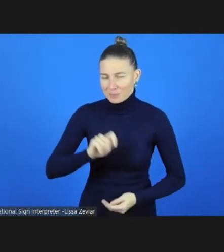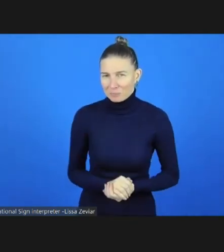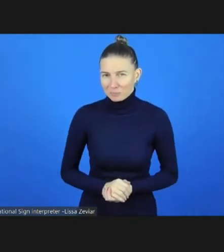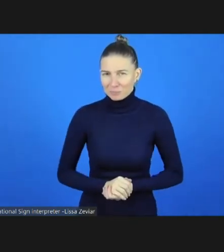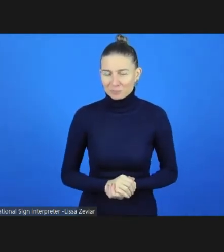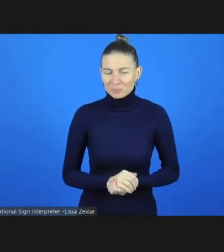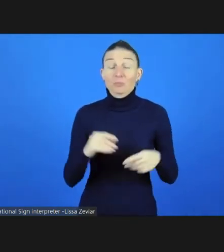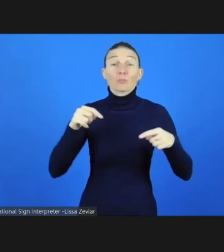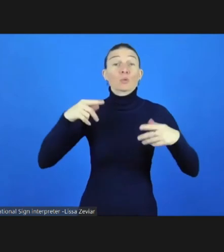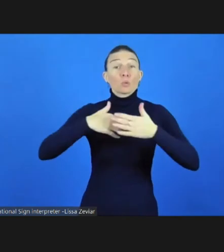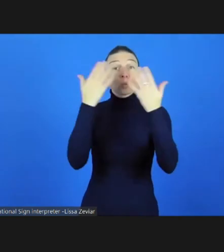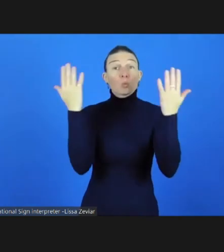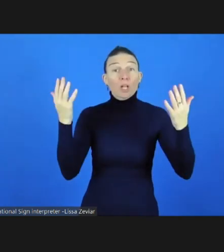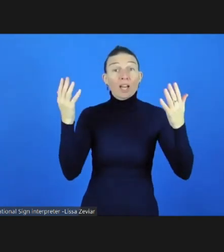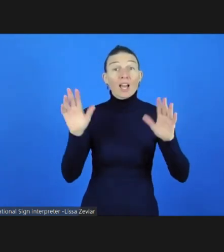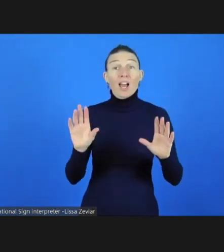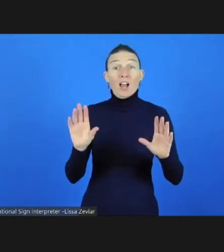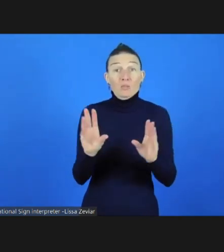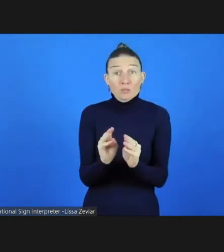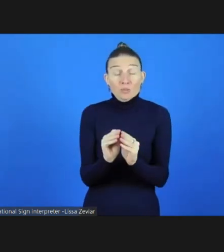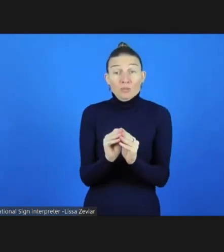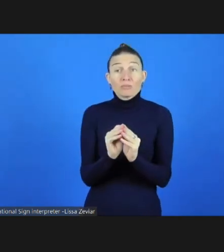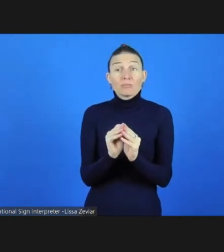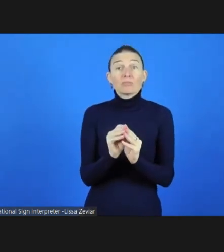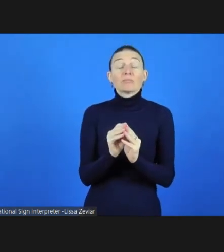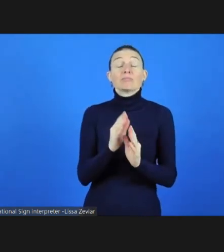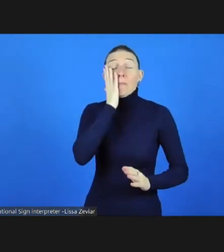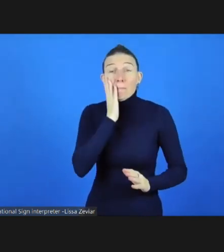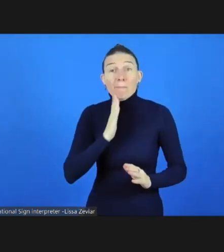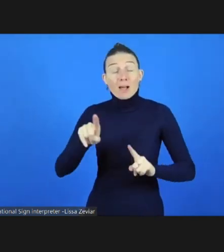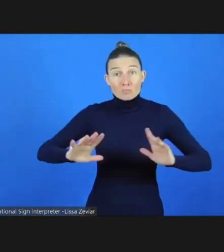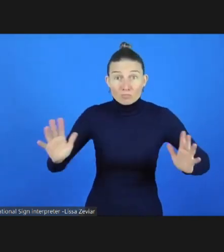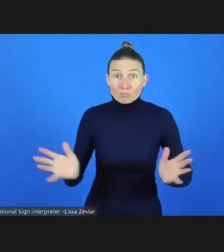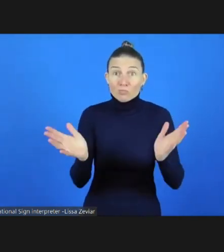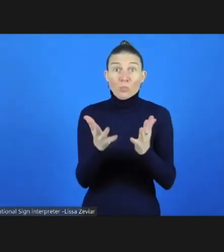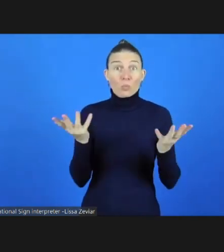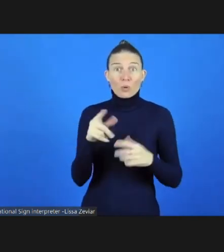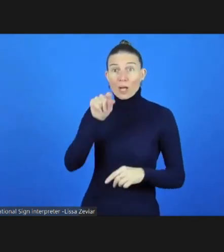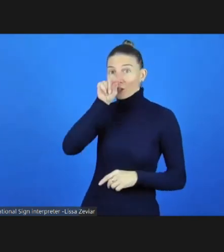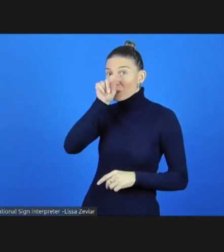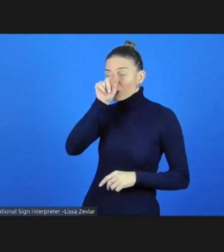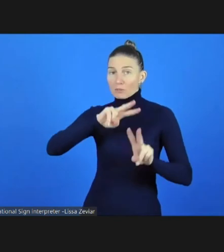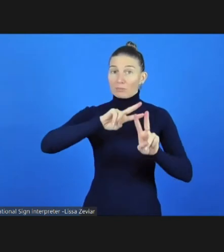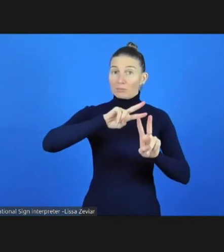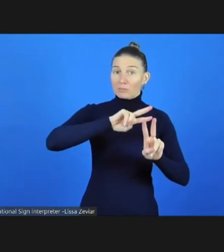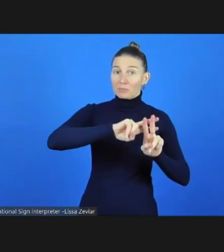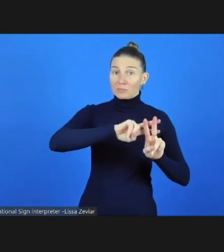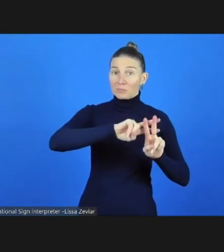For today's session, please consider promoting this event by using the Twitter hashtag